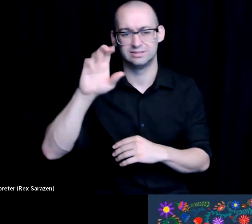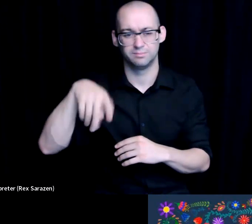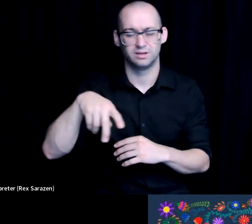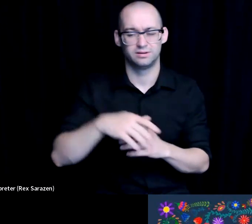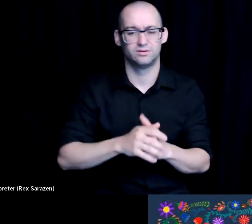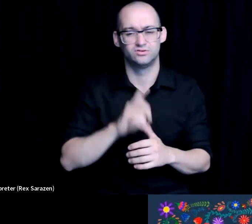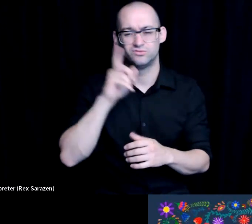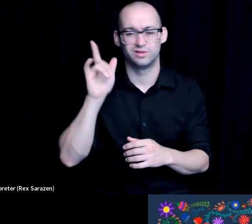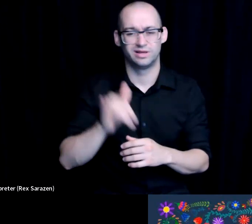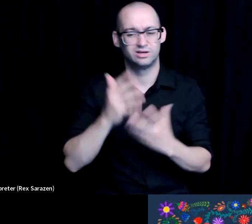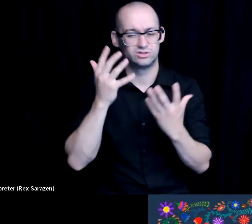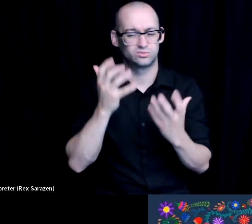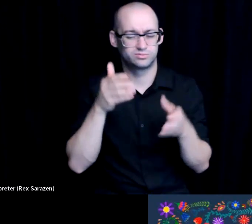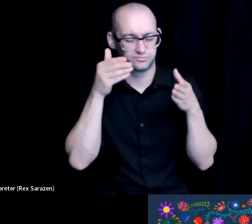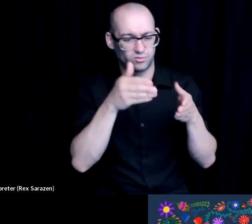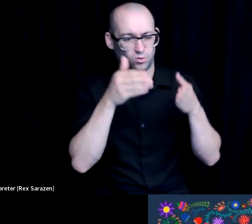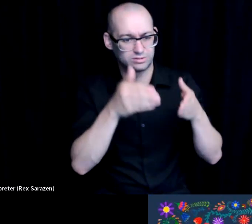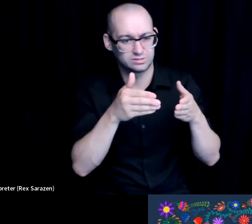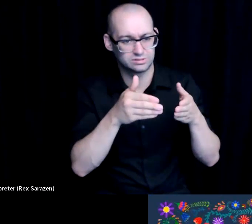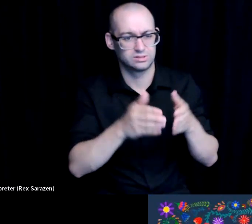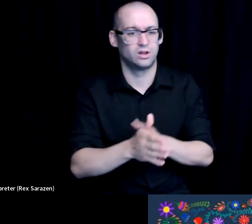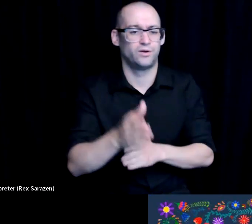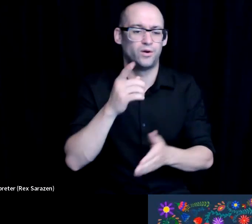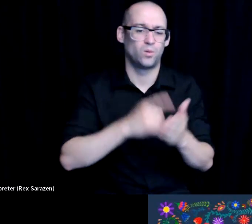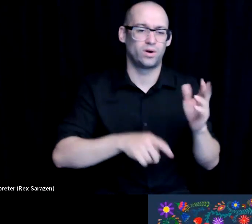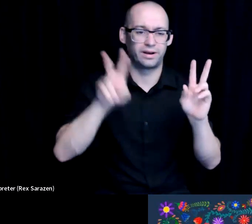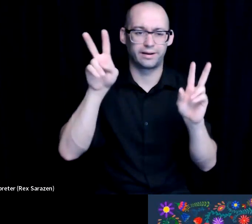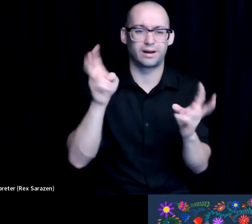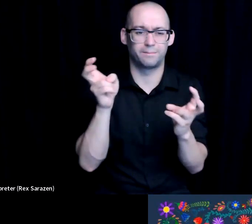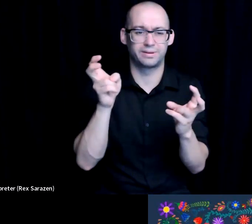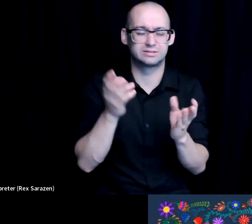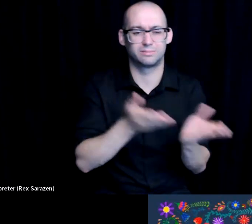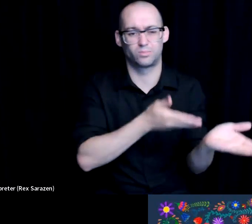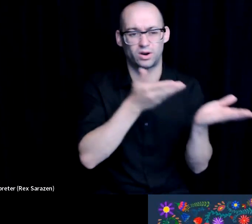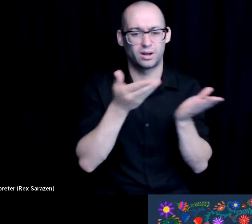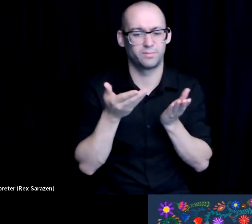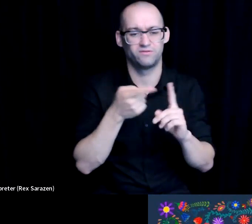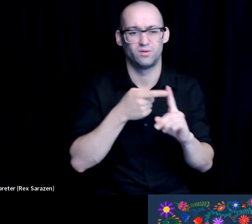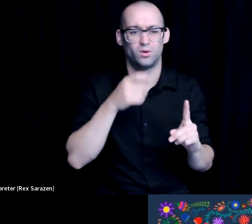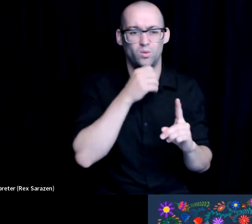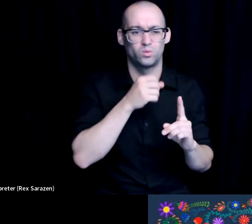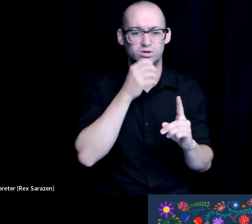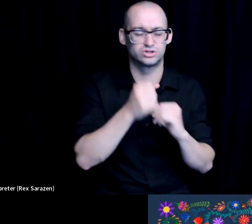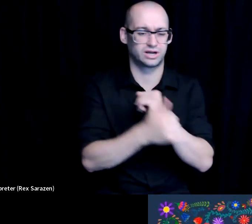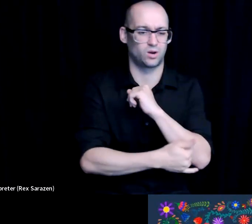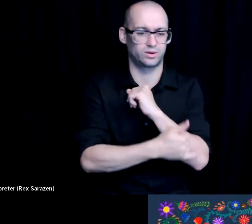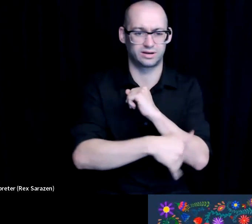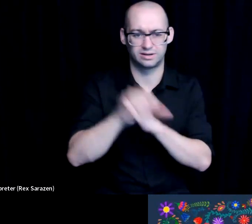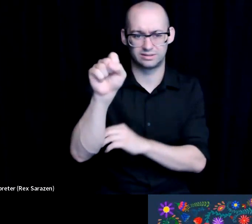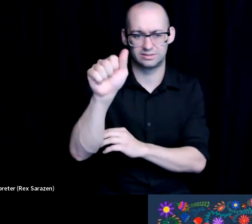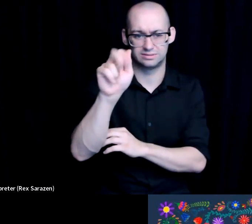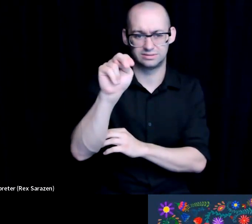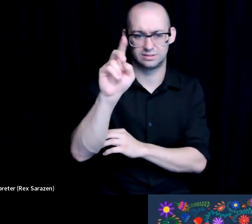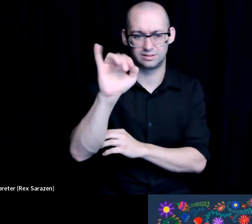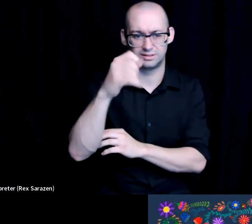really just honing in on what are some of these topics that were brought about from Orange County and San Diego. A